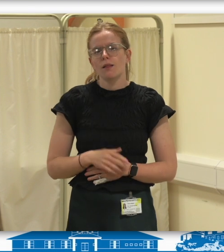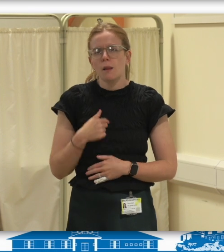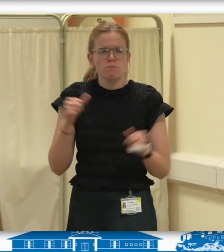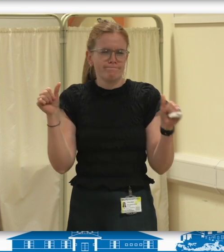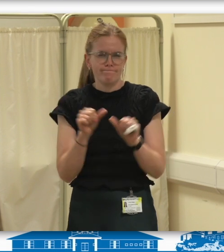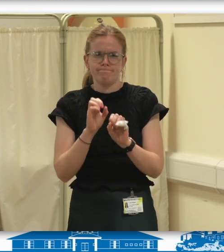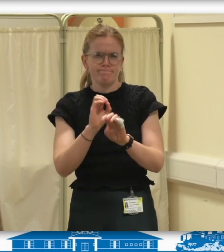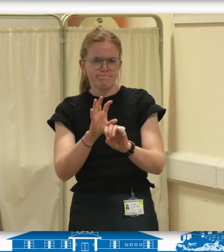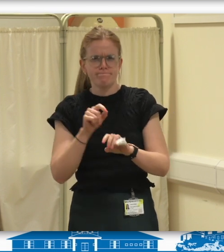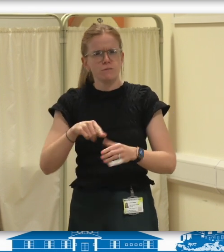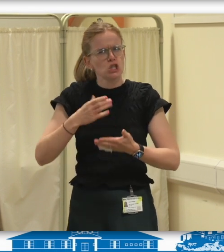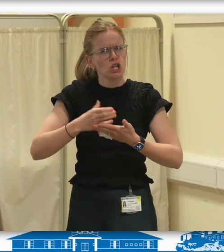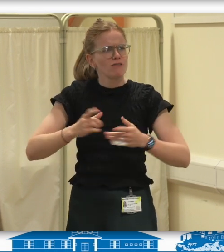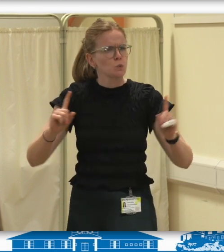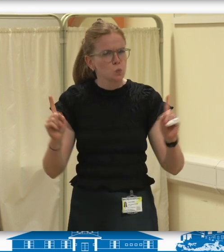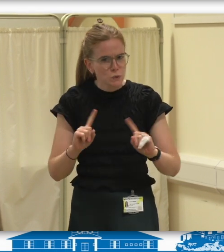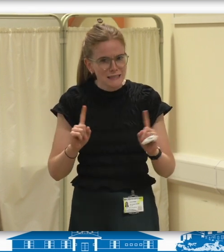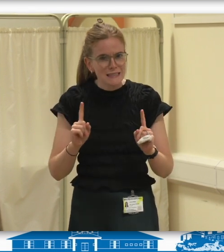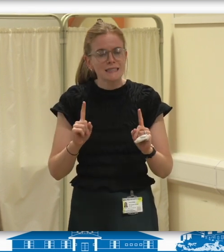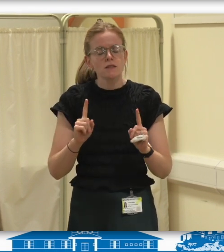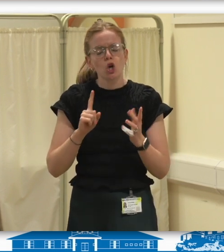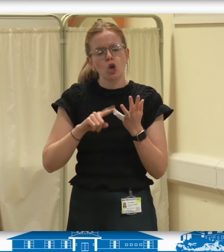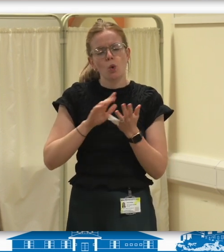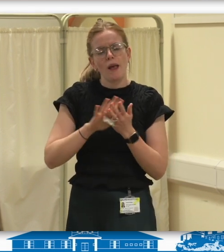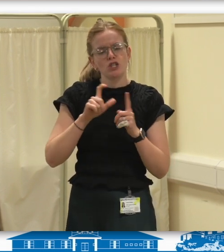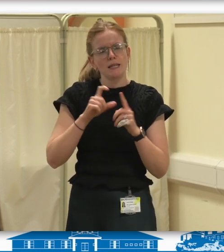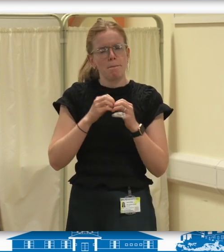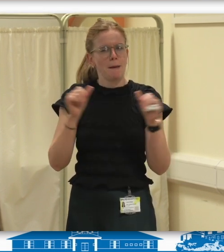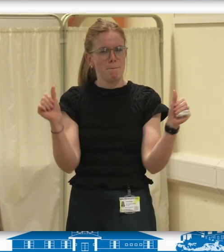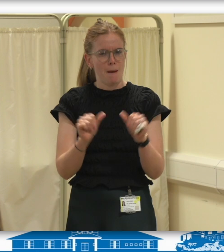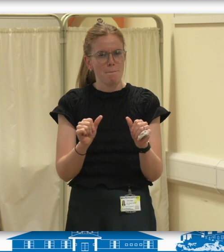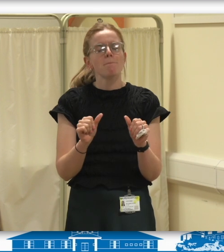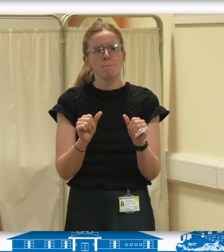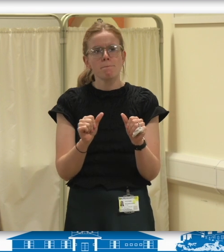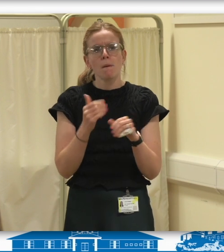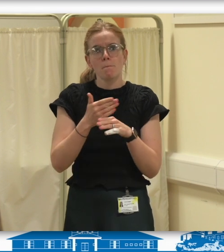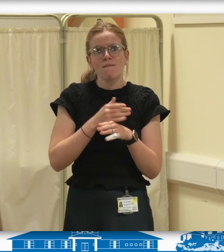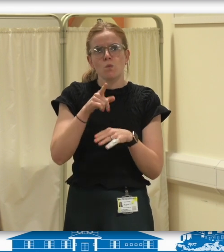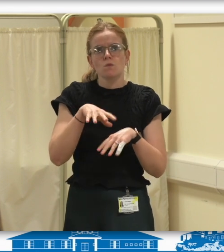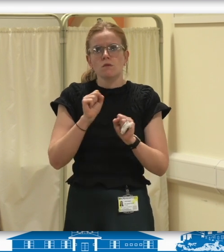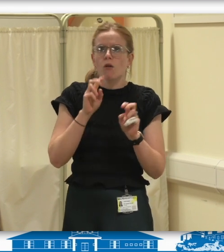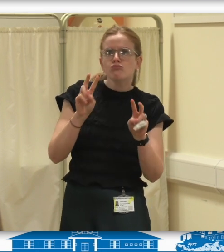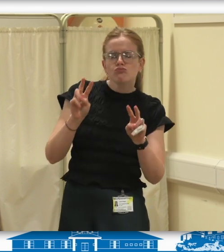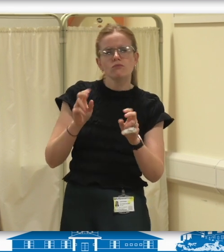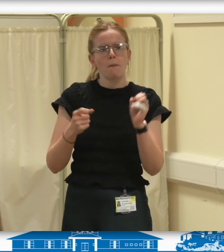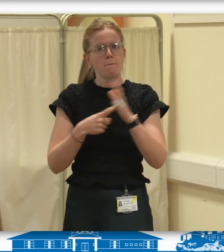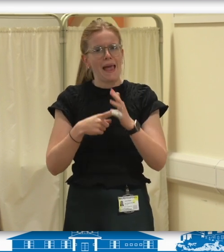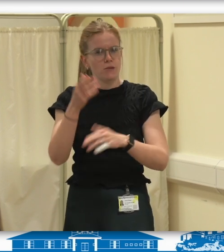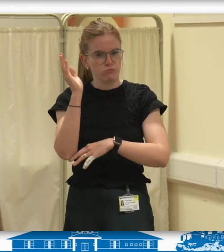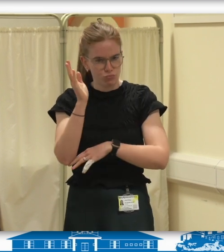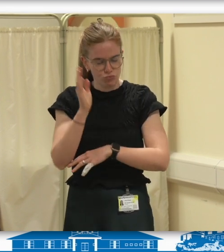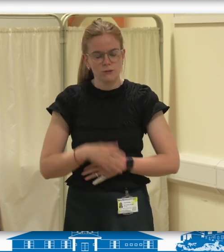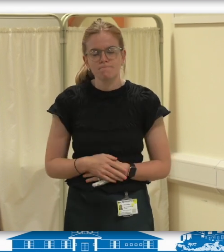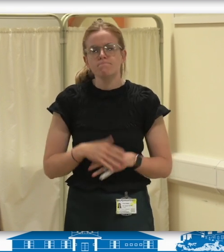what the charity does across UHDB before you get into the main topic of today.